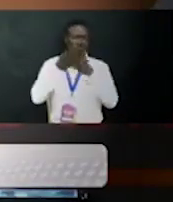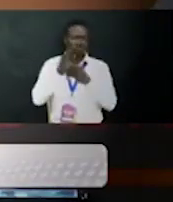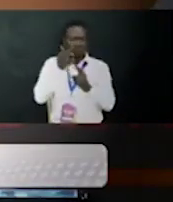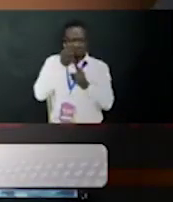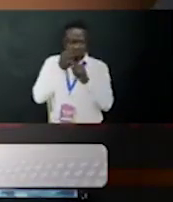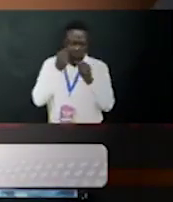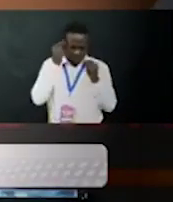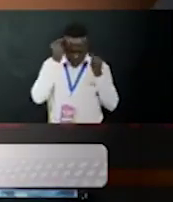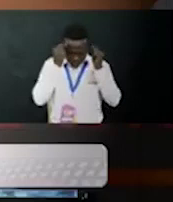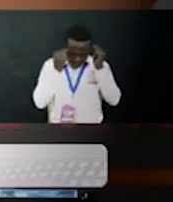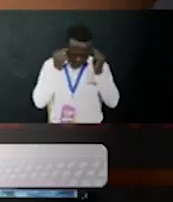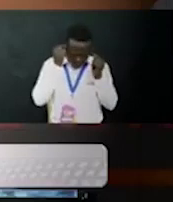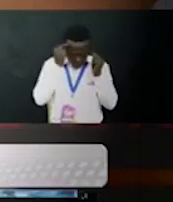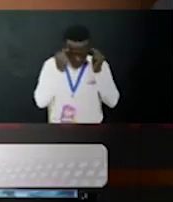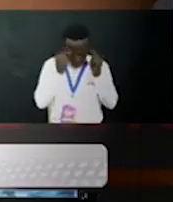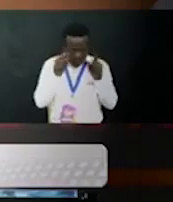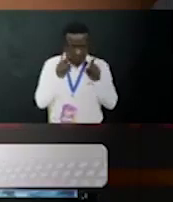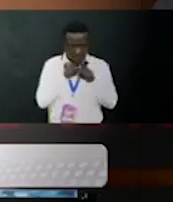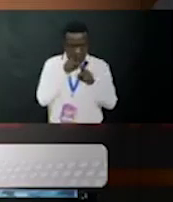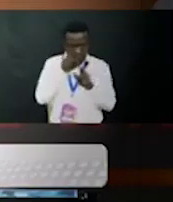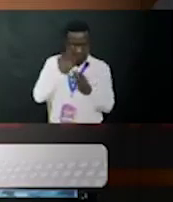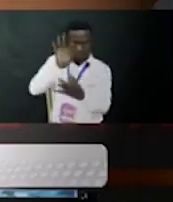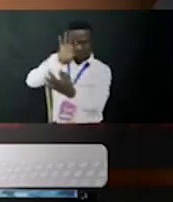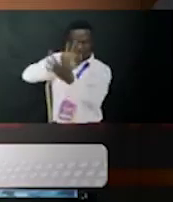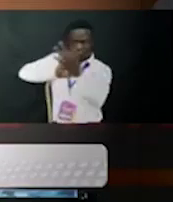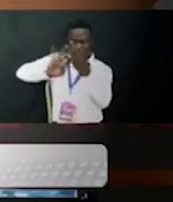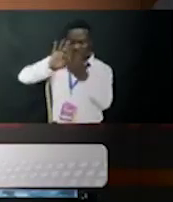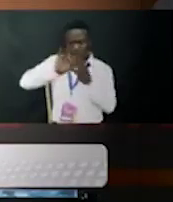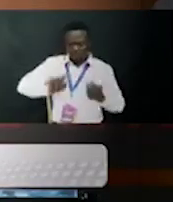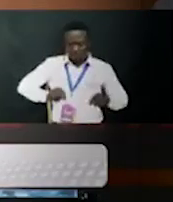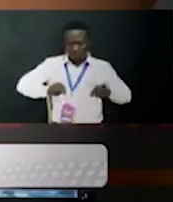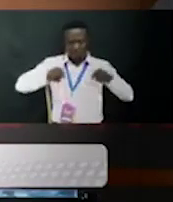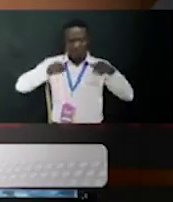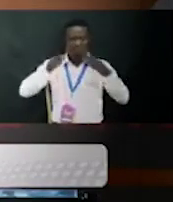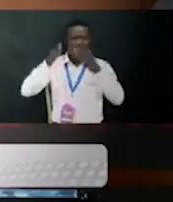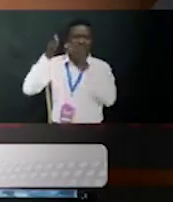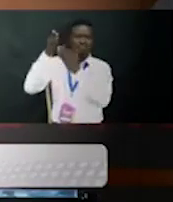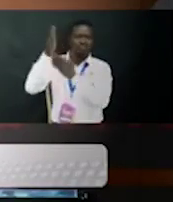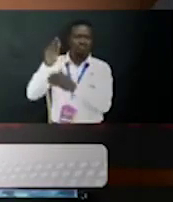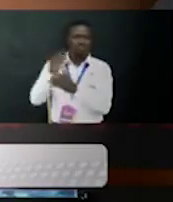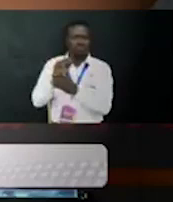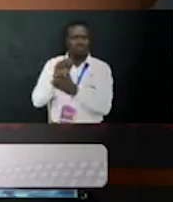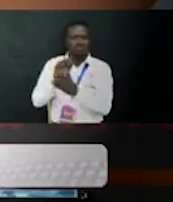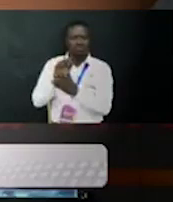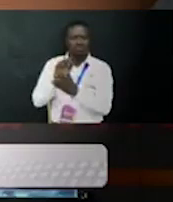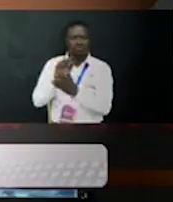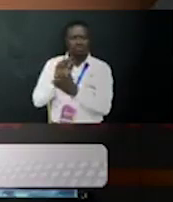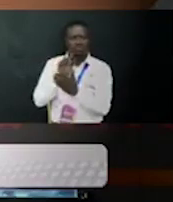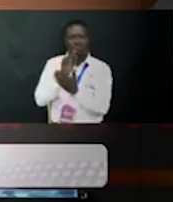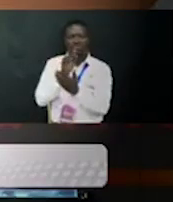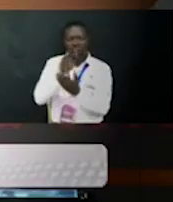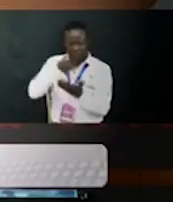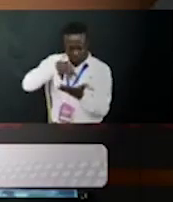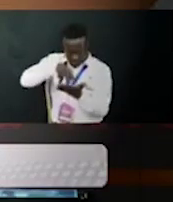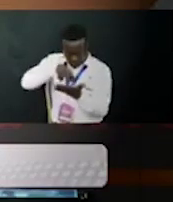As you approach the throne, lie before him and say, God, I come before you